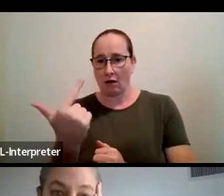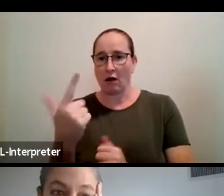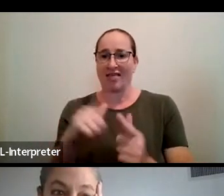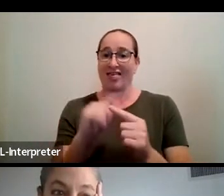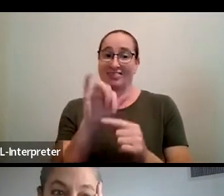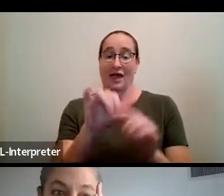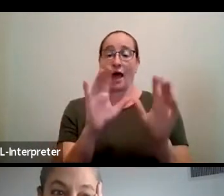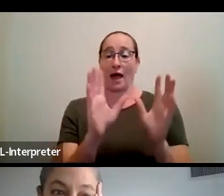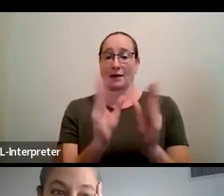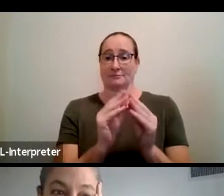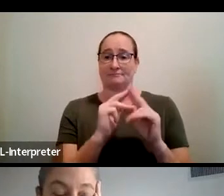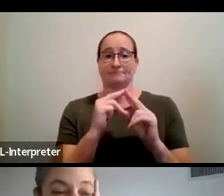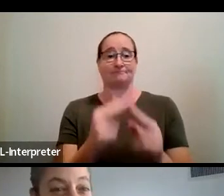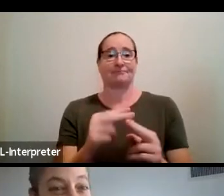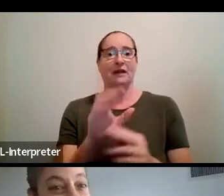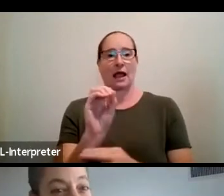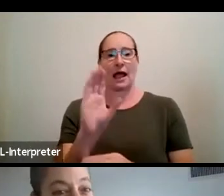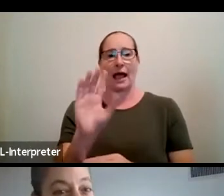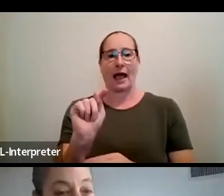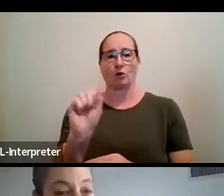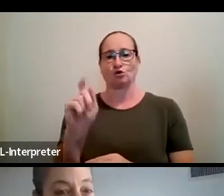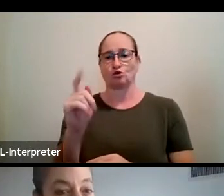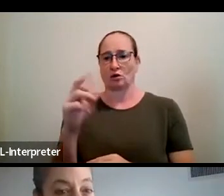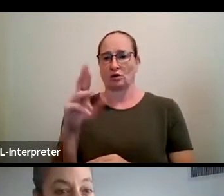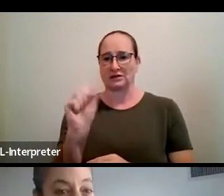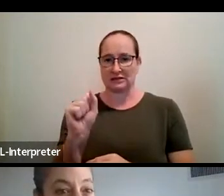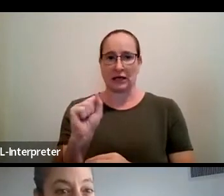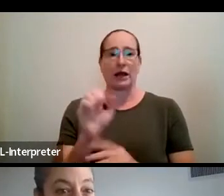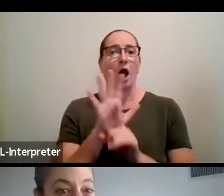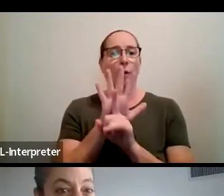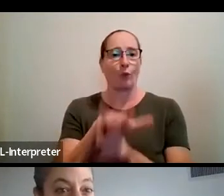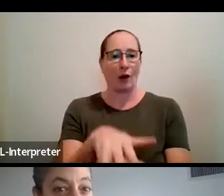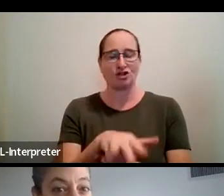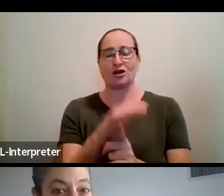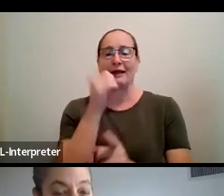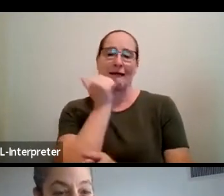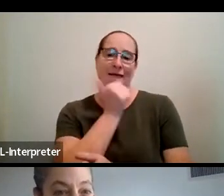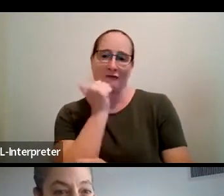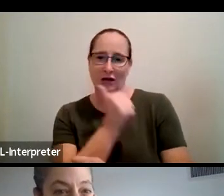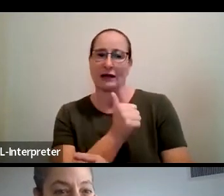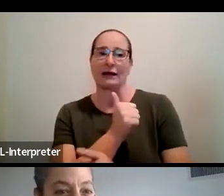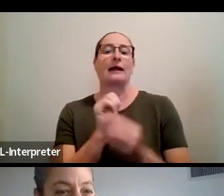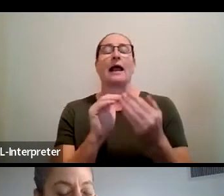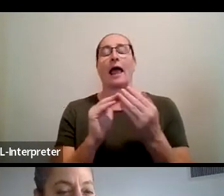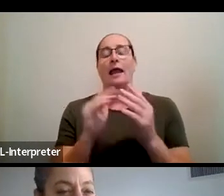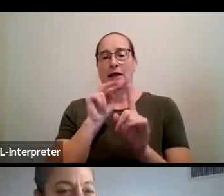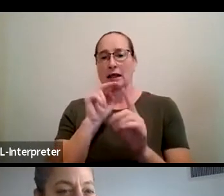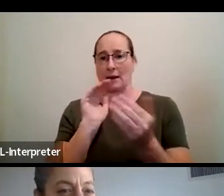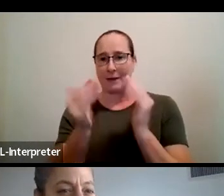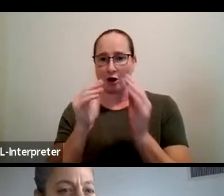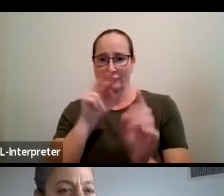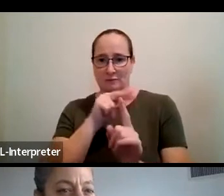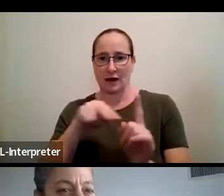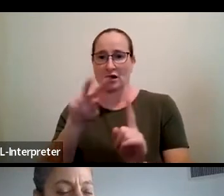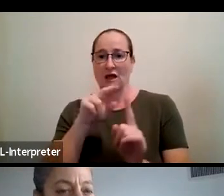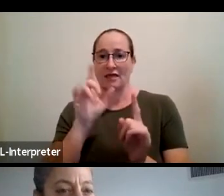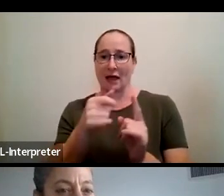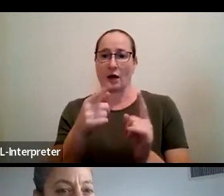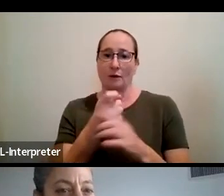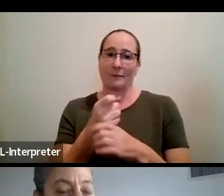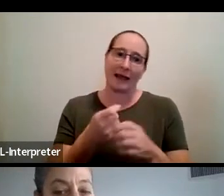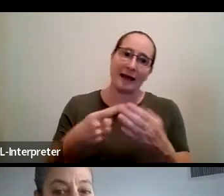is entitled Outsourcing, Repression, and Everyday State Power, China's Urbanization and Comparative Perspective. And that session is going to be taking place